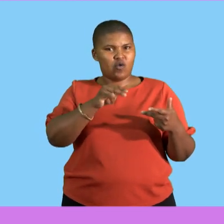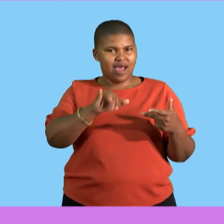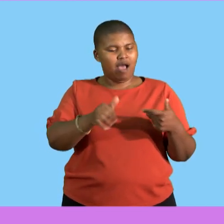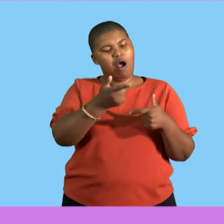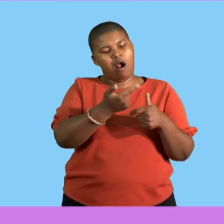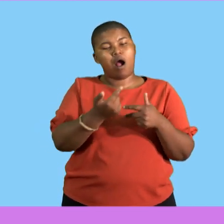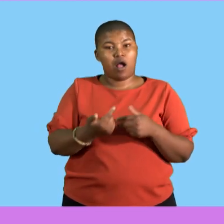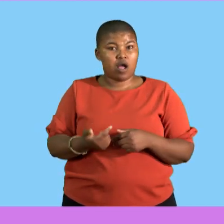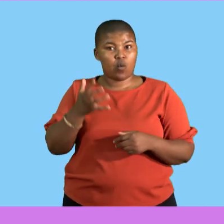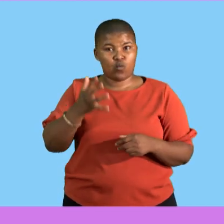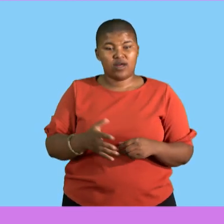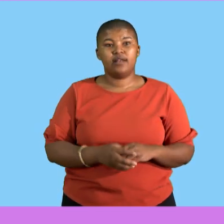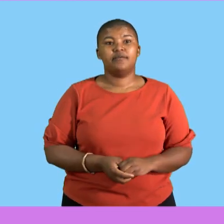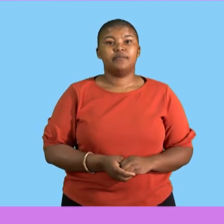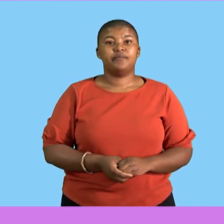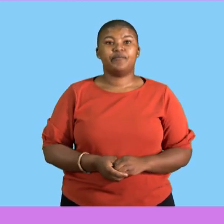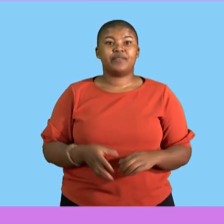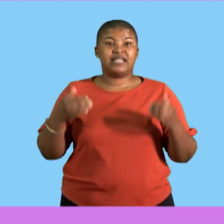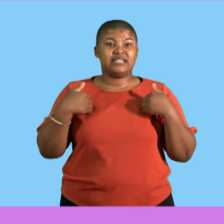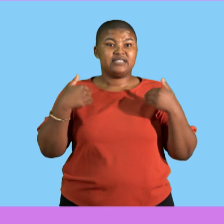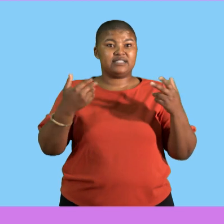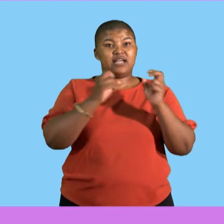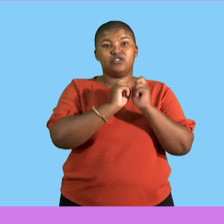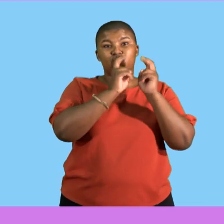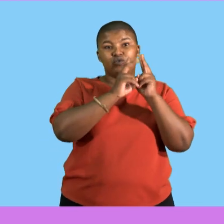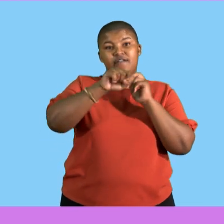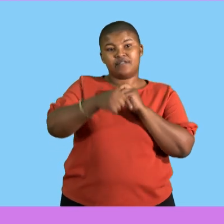July. We start off with the